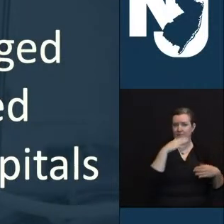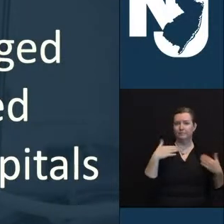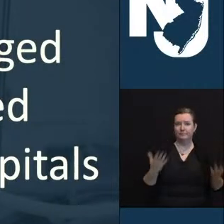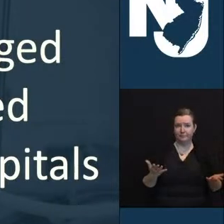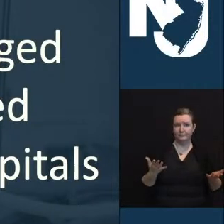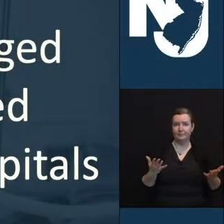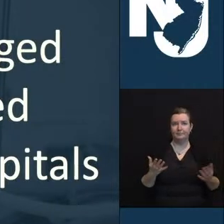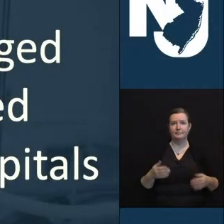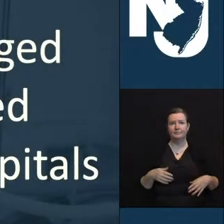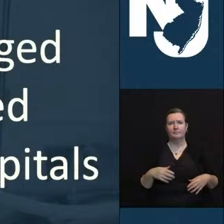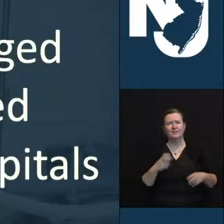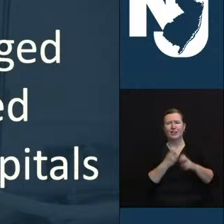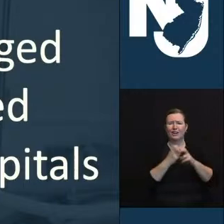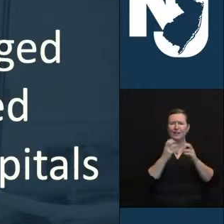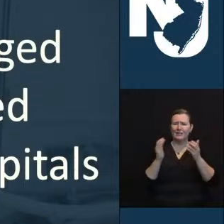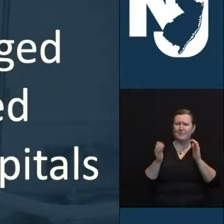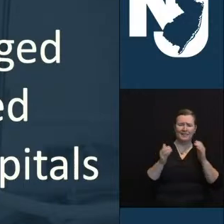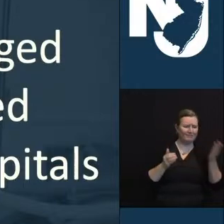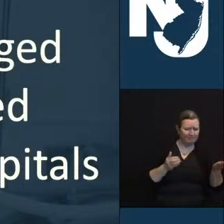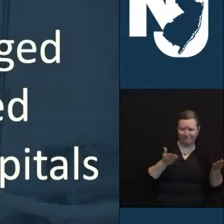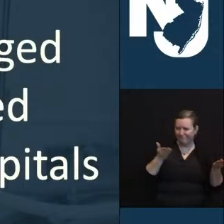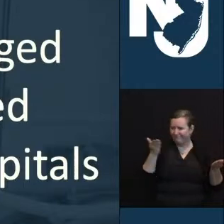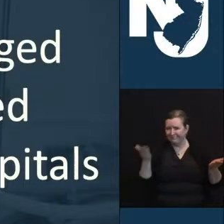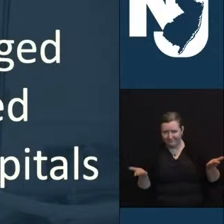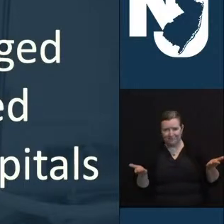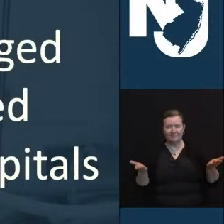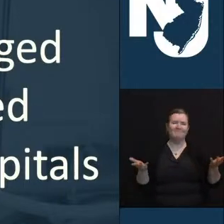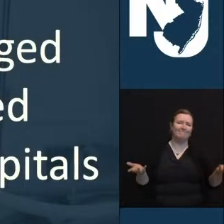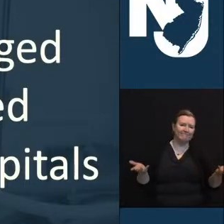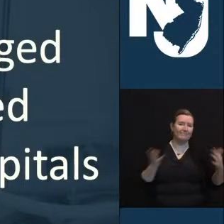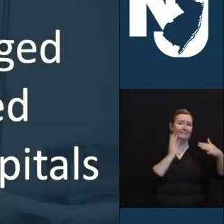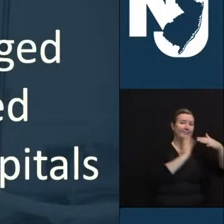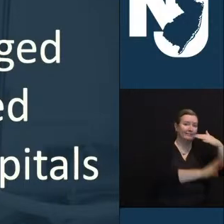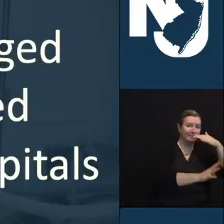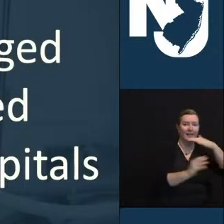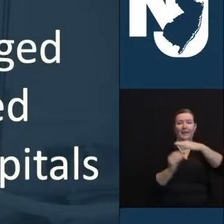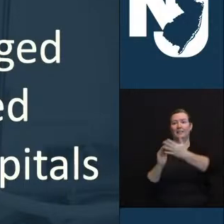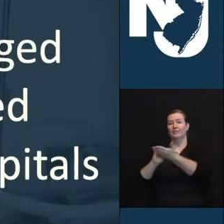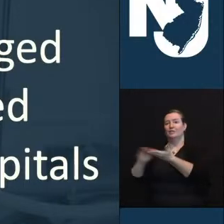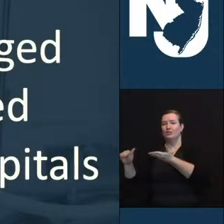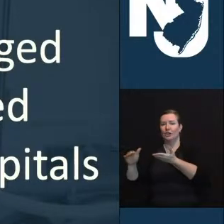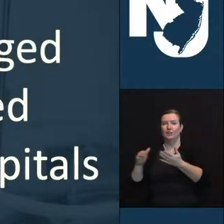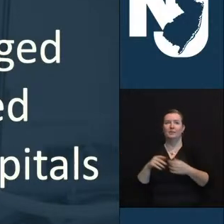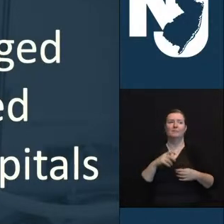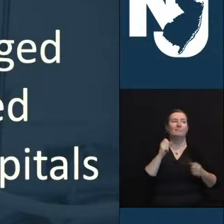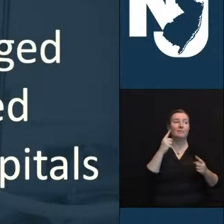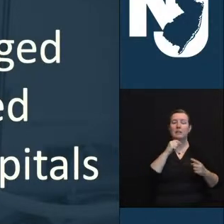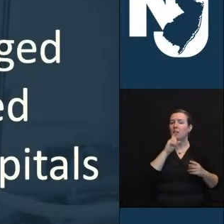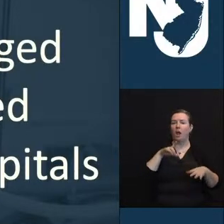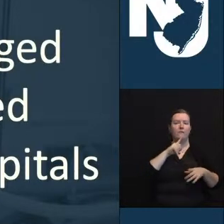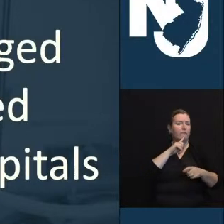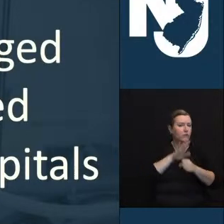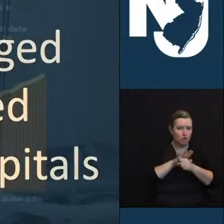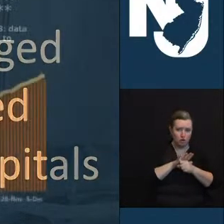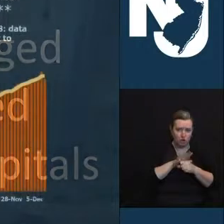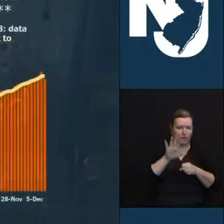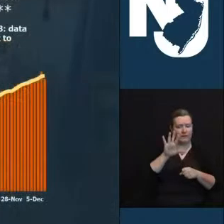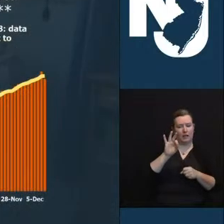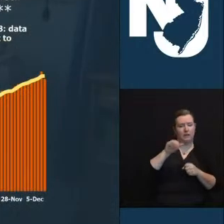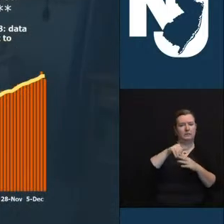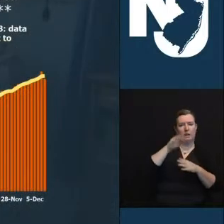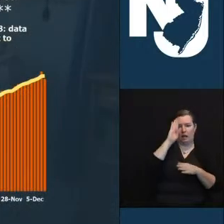these are not yet confirmed. Judy, I have 59 deaths in the past 24 hours in our hospitals. Our ICU,